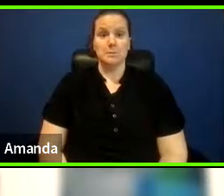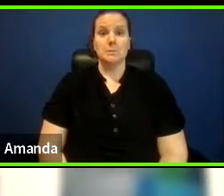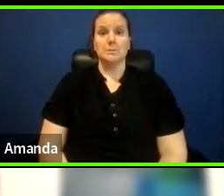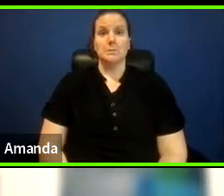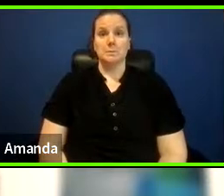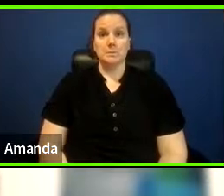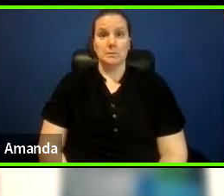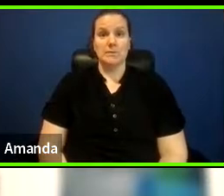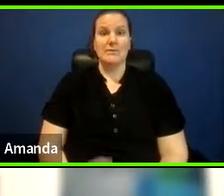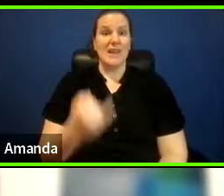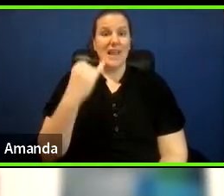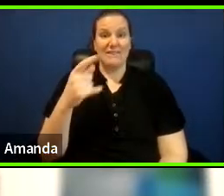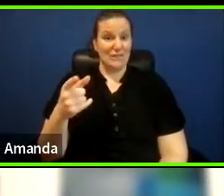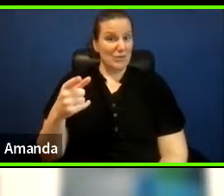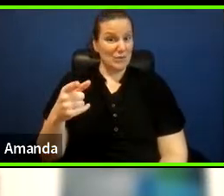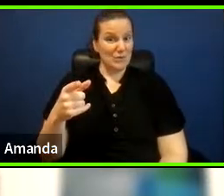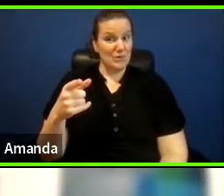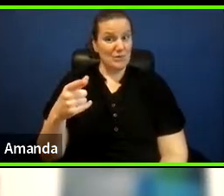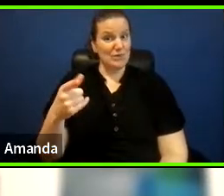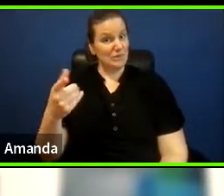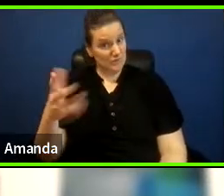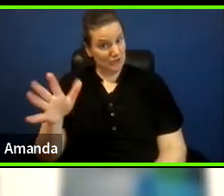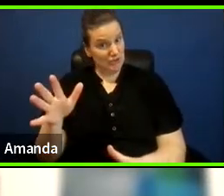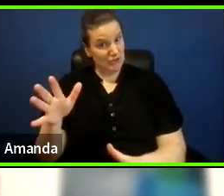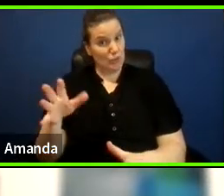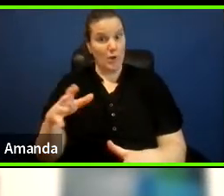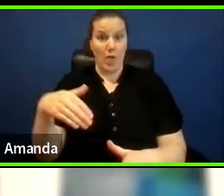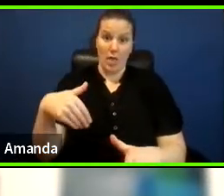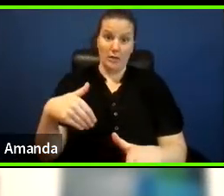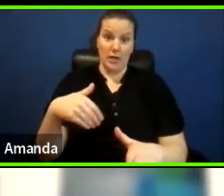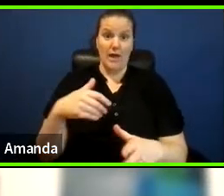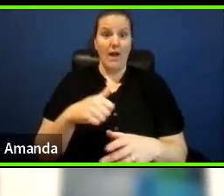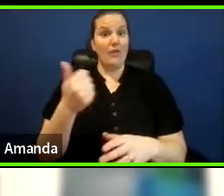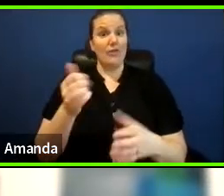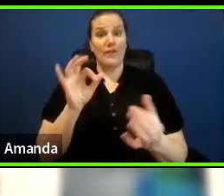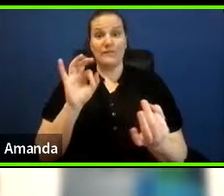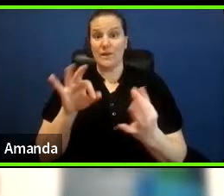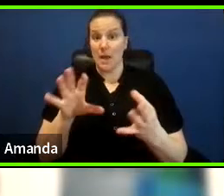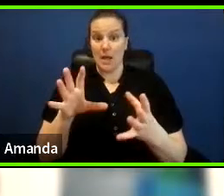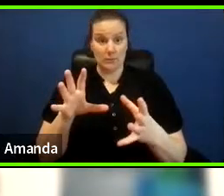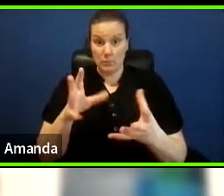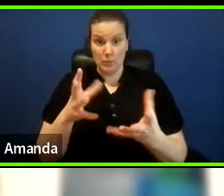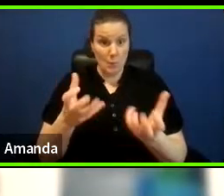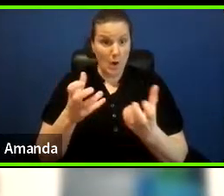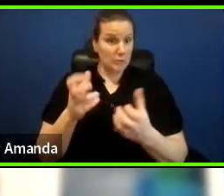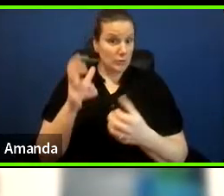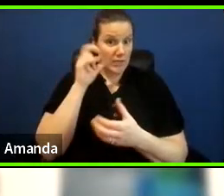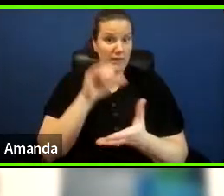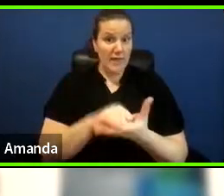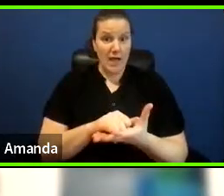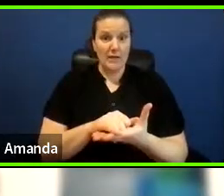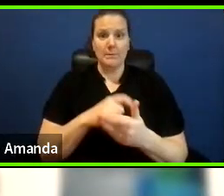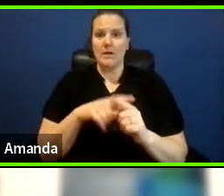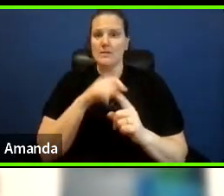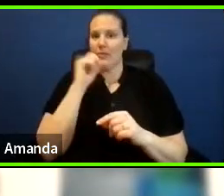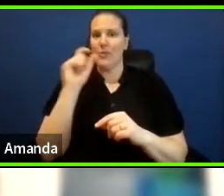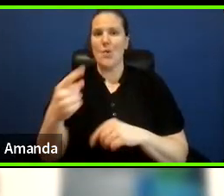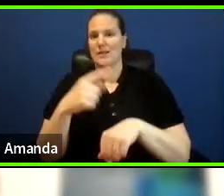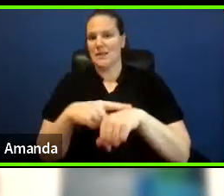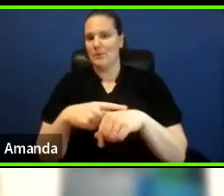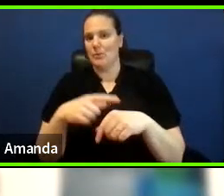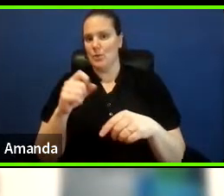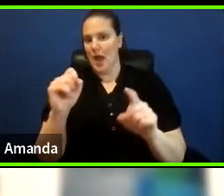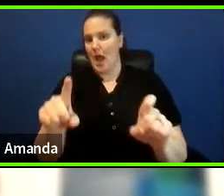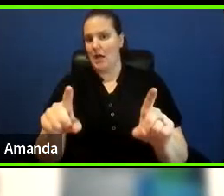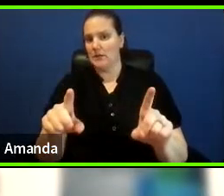If you have or have not participated in the poll and have other feedback, we'd love to hear it. This isn't the only time we're going to ask, but we did want to make